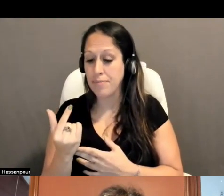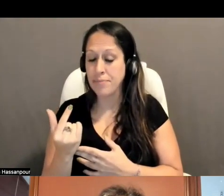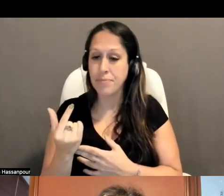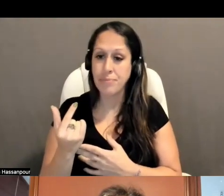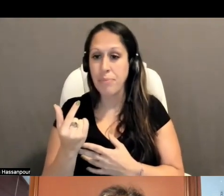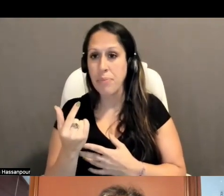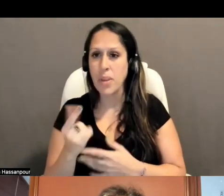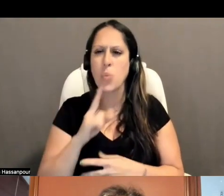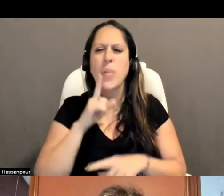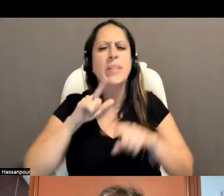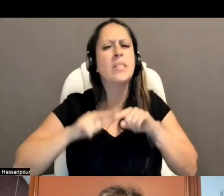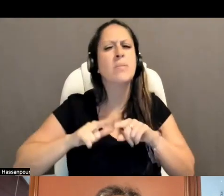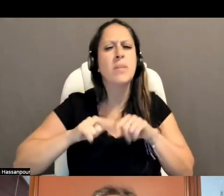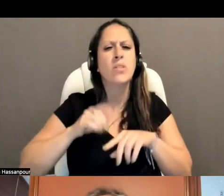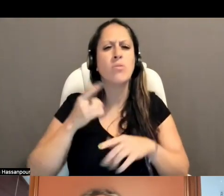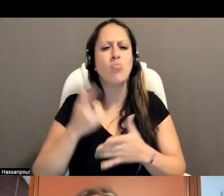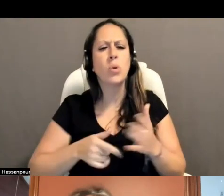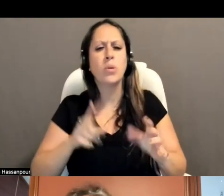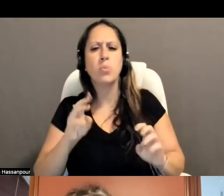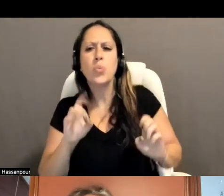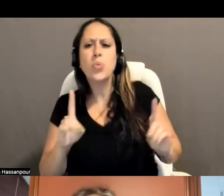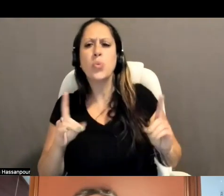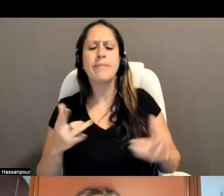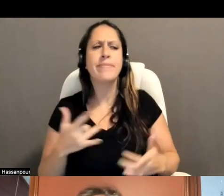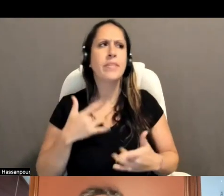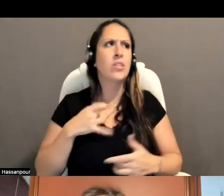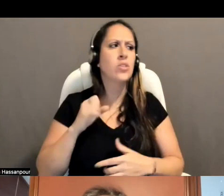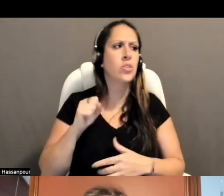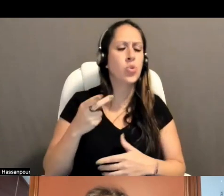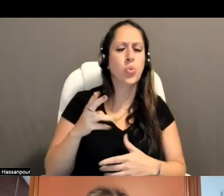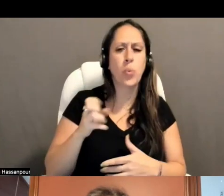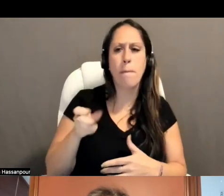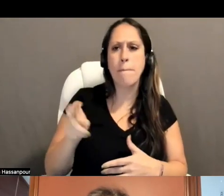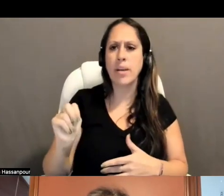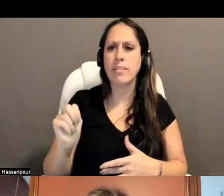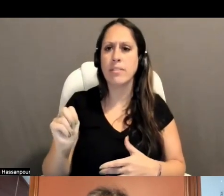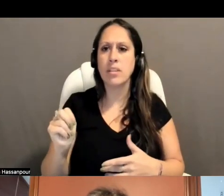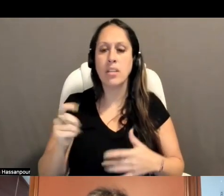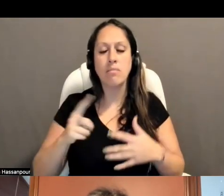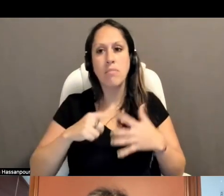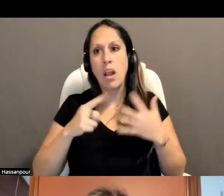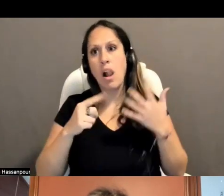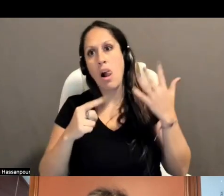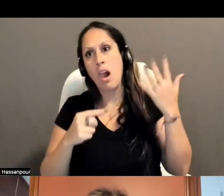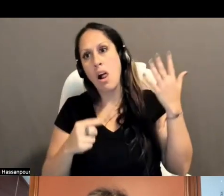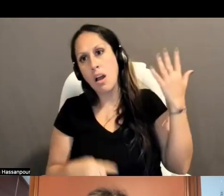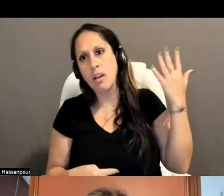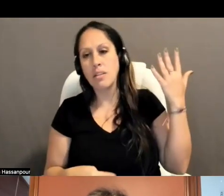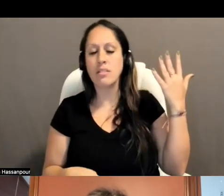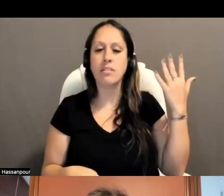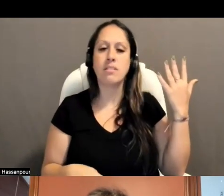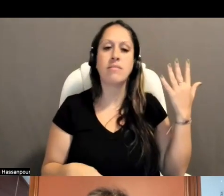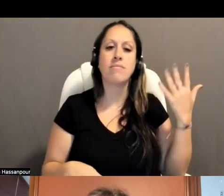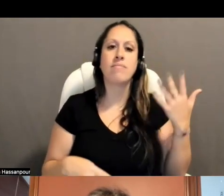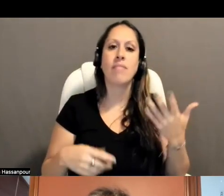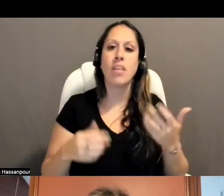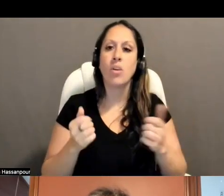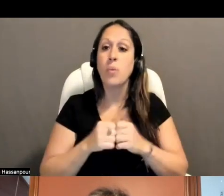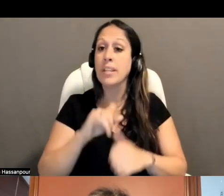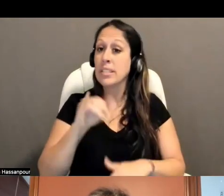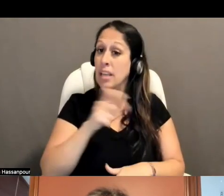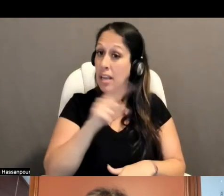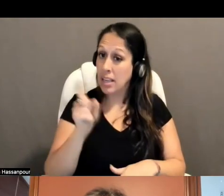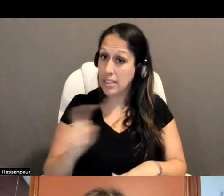It really depends what mood I'm in. Schumann, I mean, it goes on and on. Tchaikovsky. With